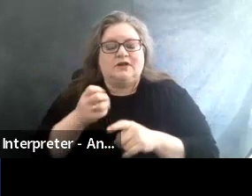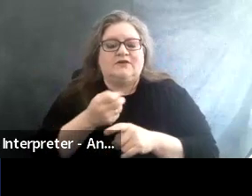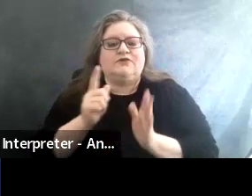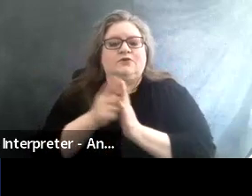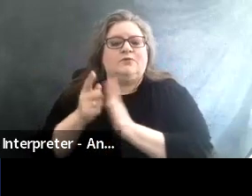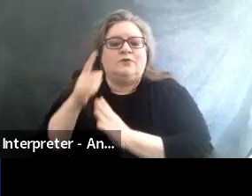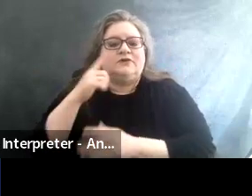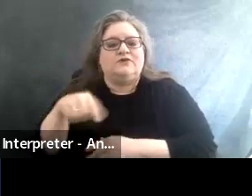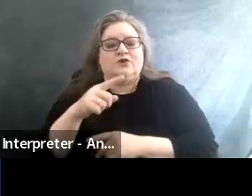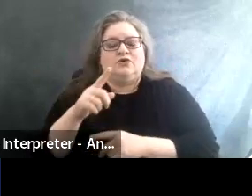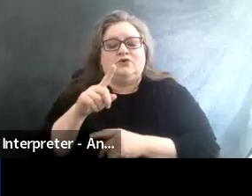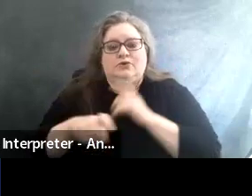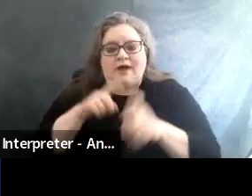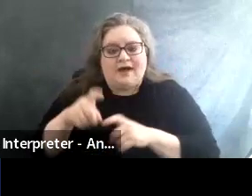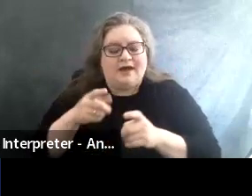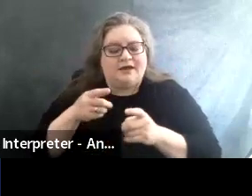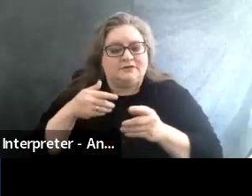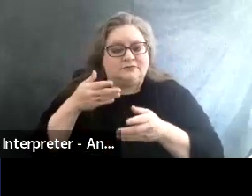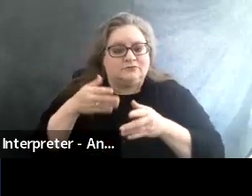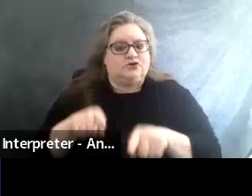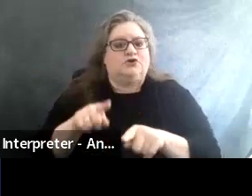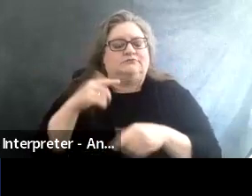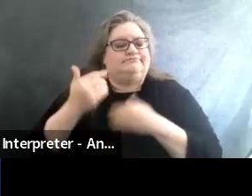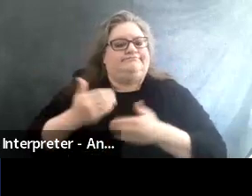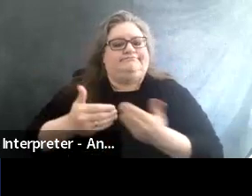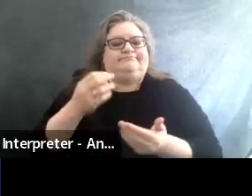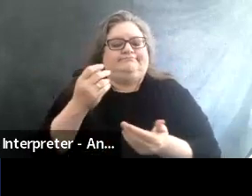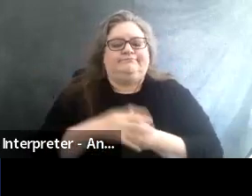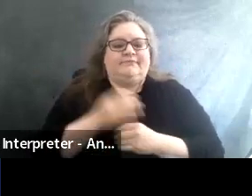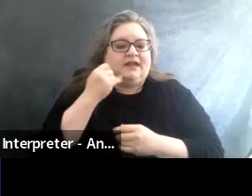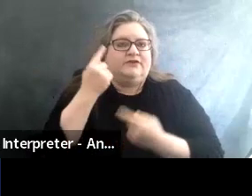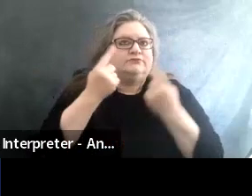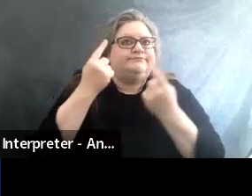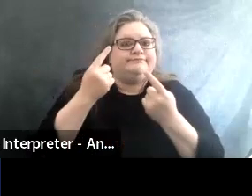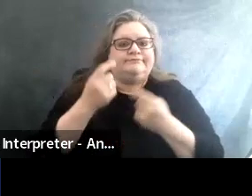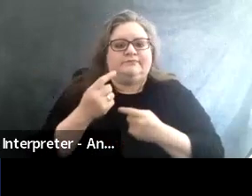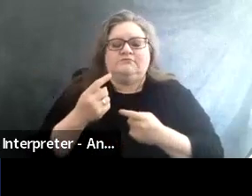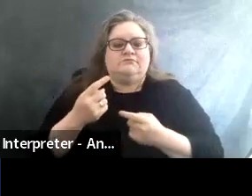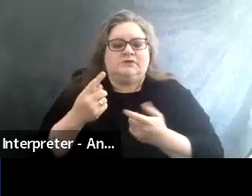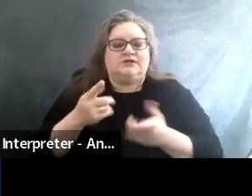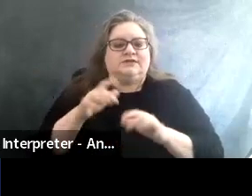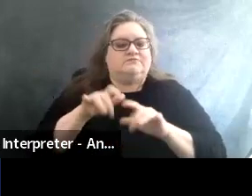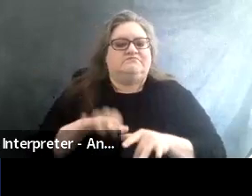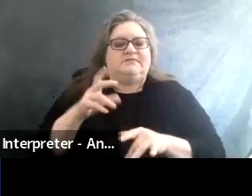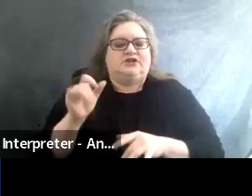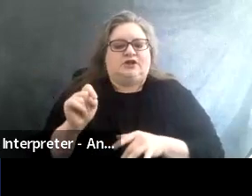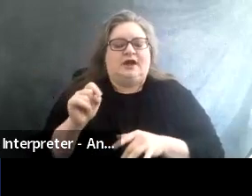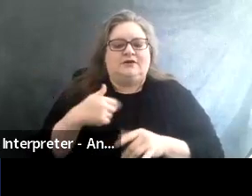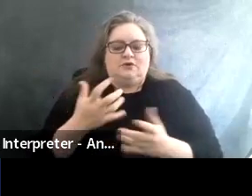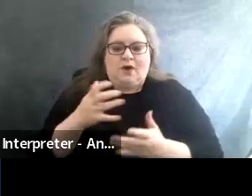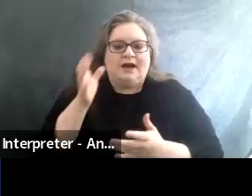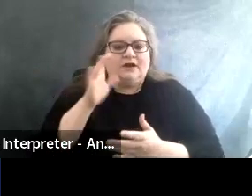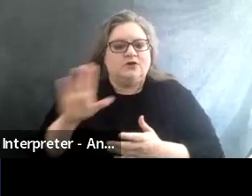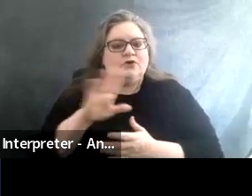you to ask your questions throughout, but make sure if there's something that you're wondering about, feel free to just pop it in the chat. We really want to hear